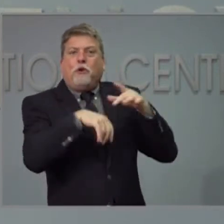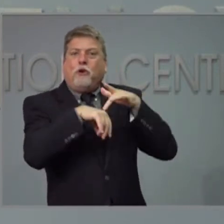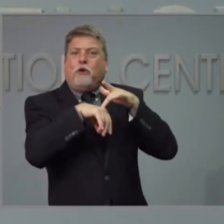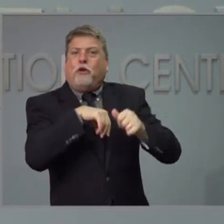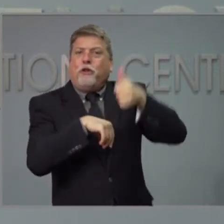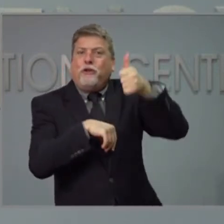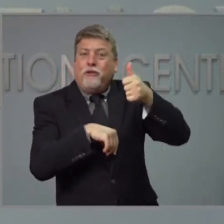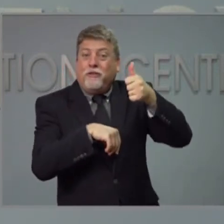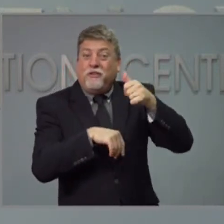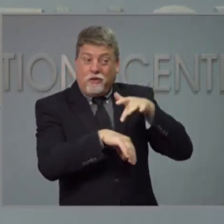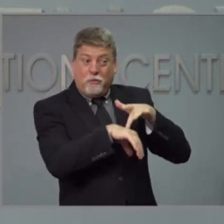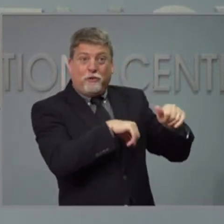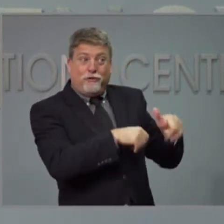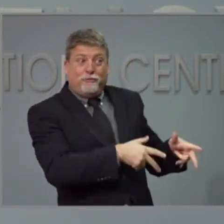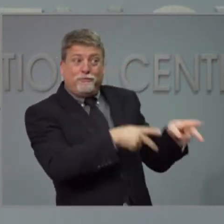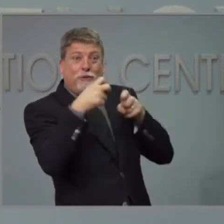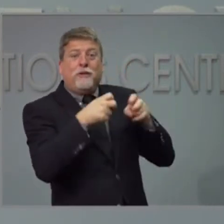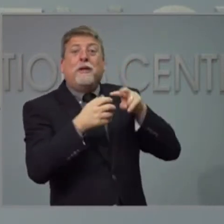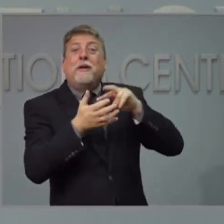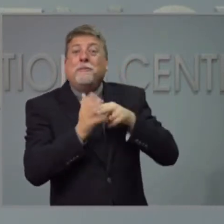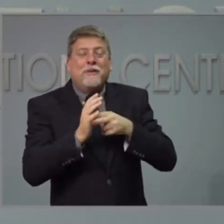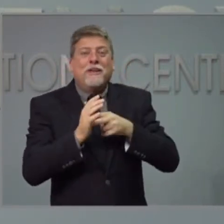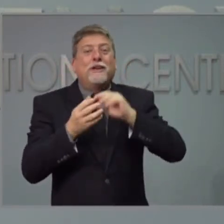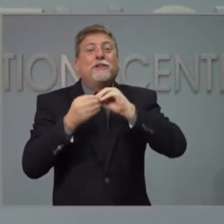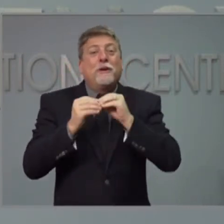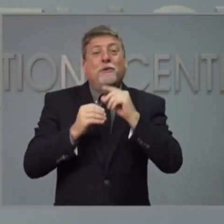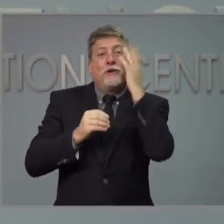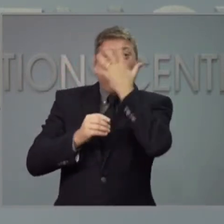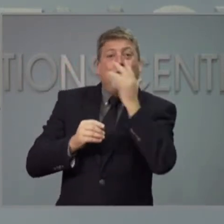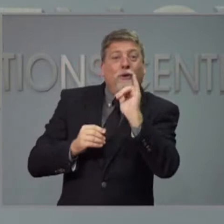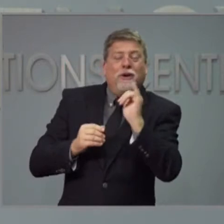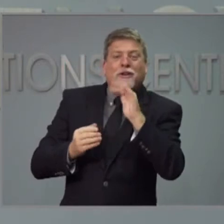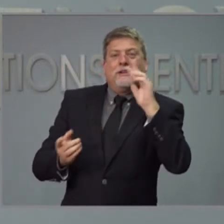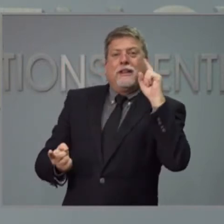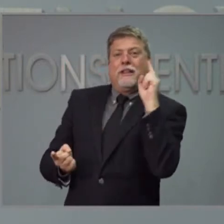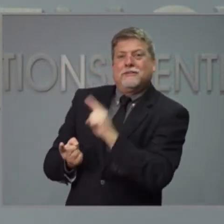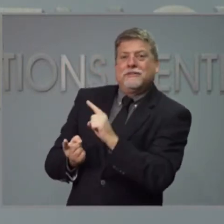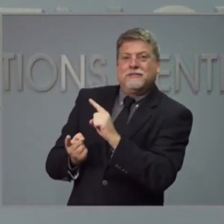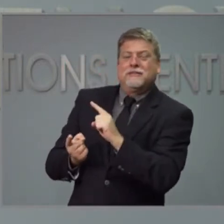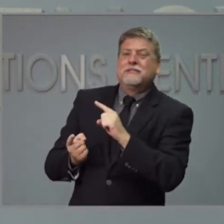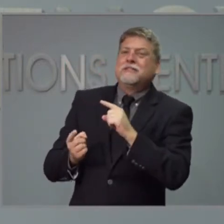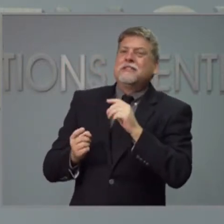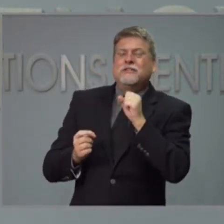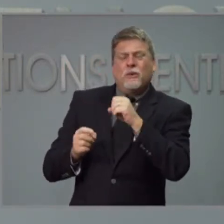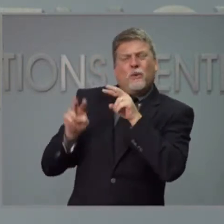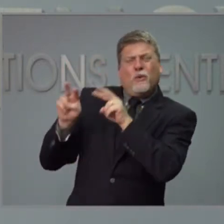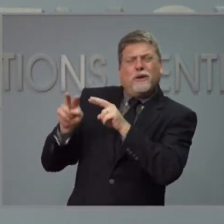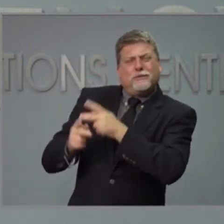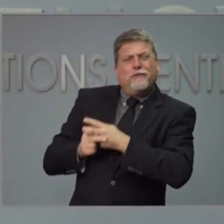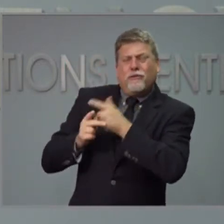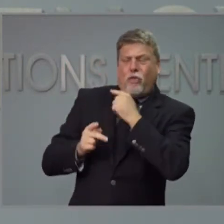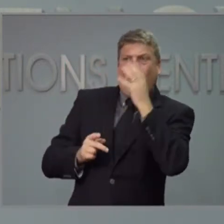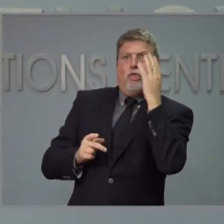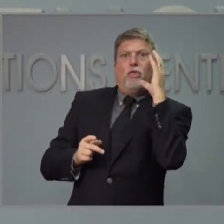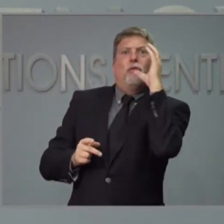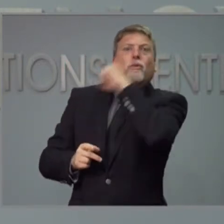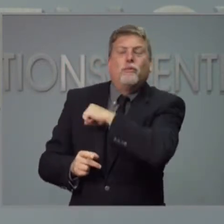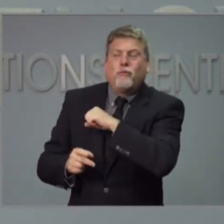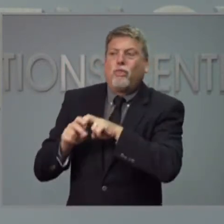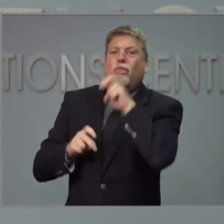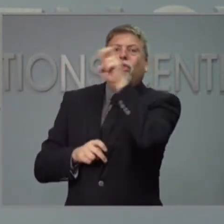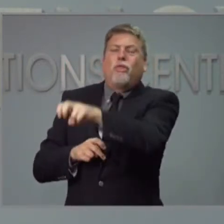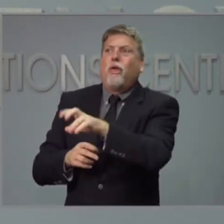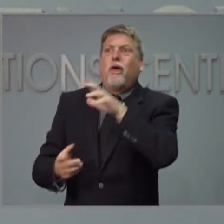13th, 2020. That means tomorrow's numbers should be viewed with caution. So a change in hospitalizations, a change